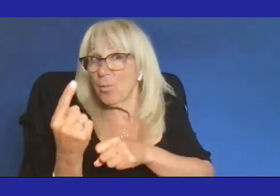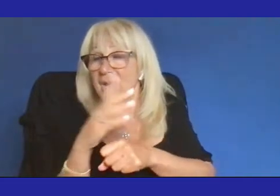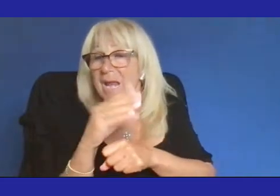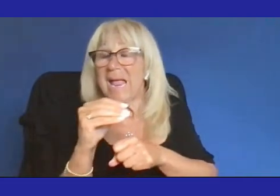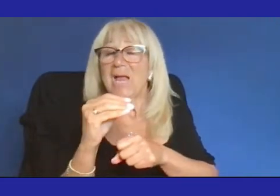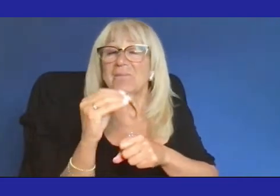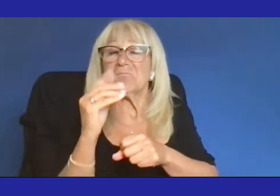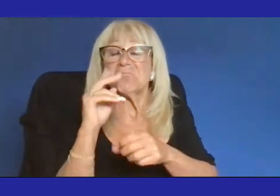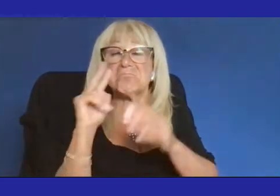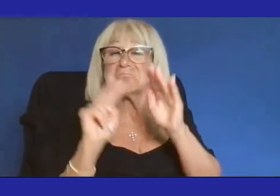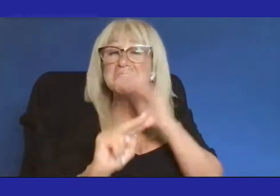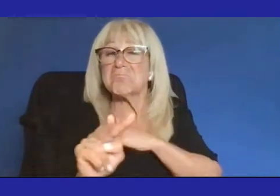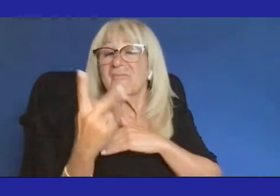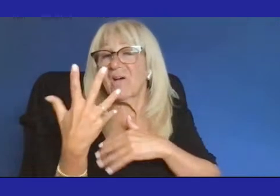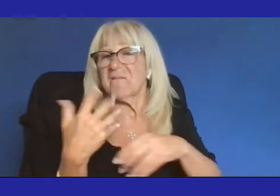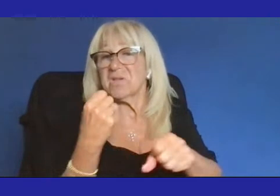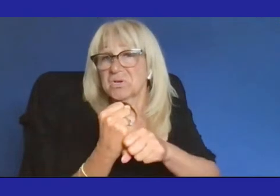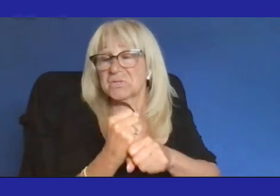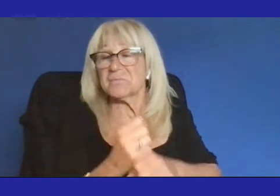years.